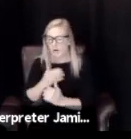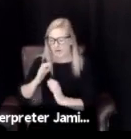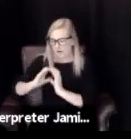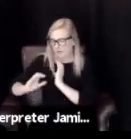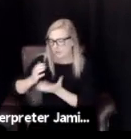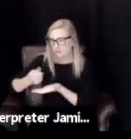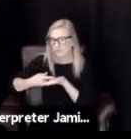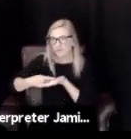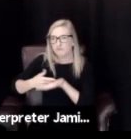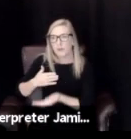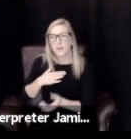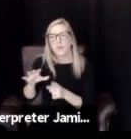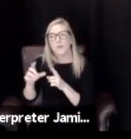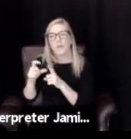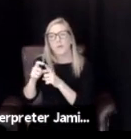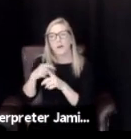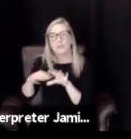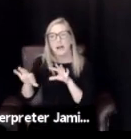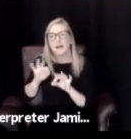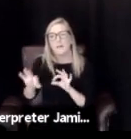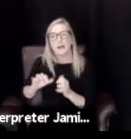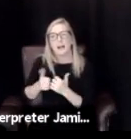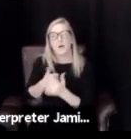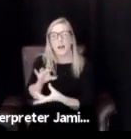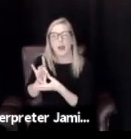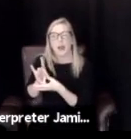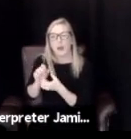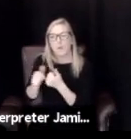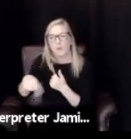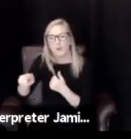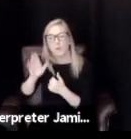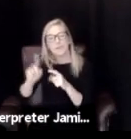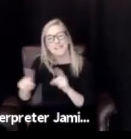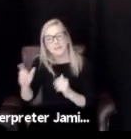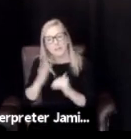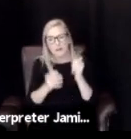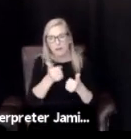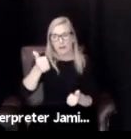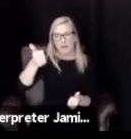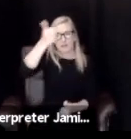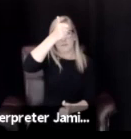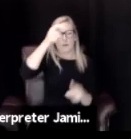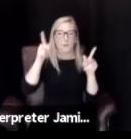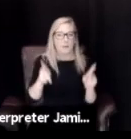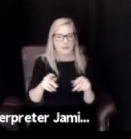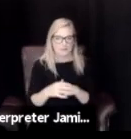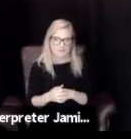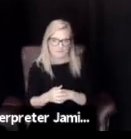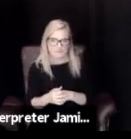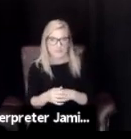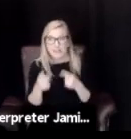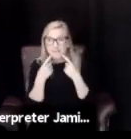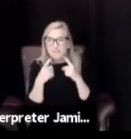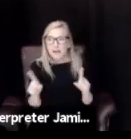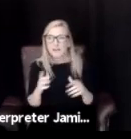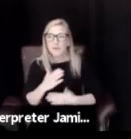I choose, how I engage. So we're going to talk a little bit about that as well. And finally, be open to